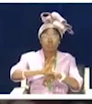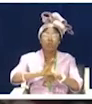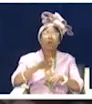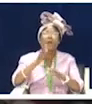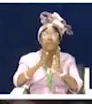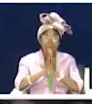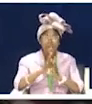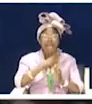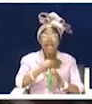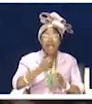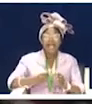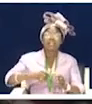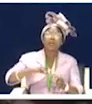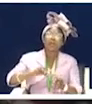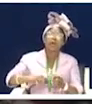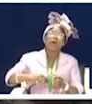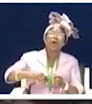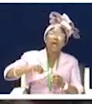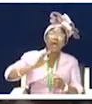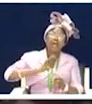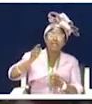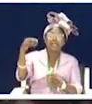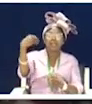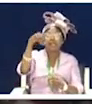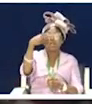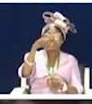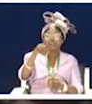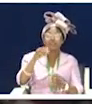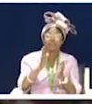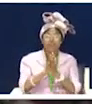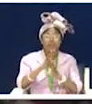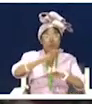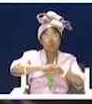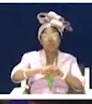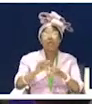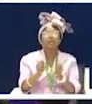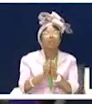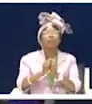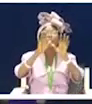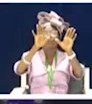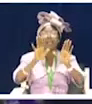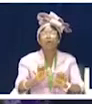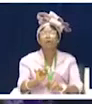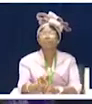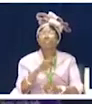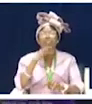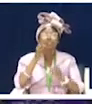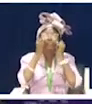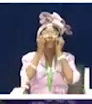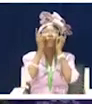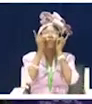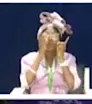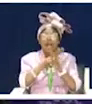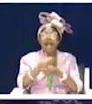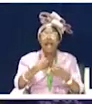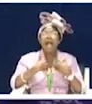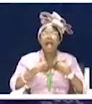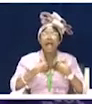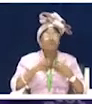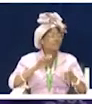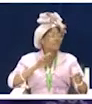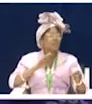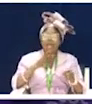the handkerchief prayed on by our daddy in the Lord. Miraculously, she woke up and had a full